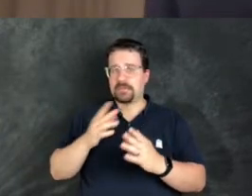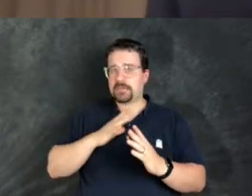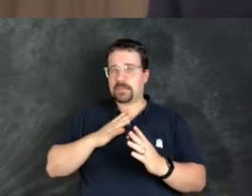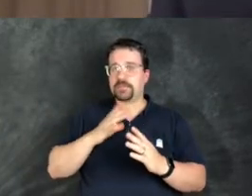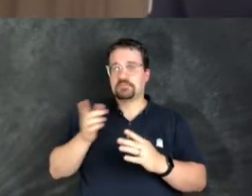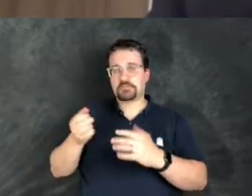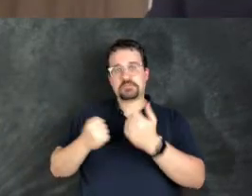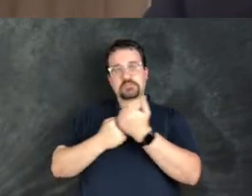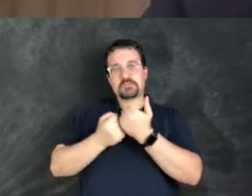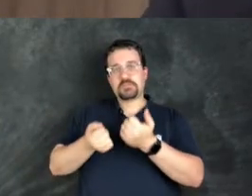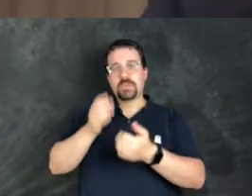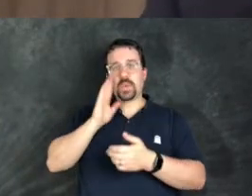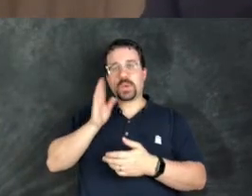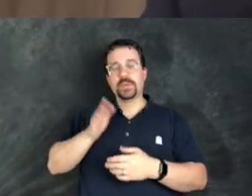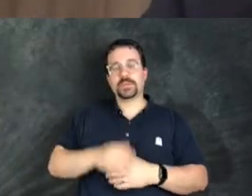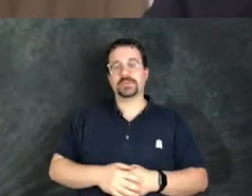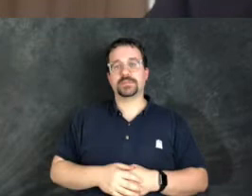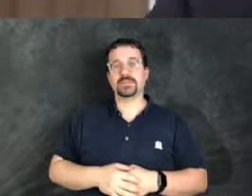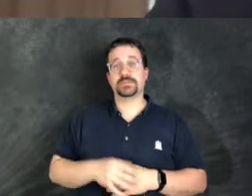his back.